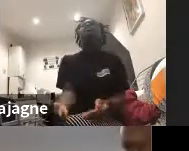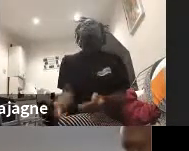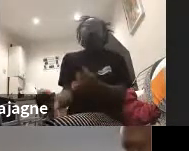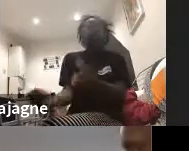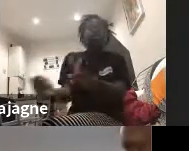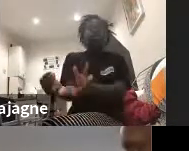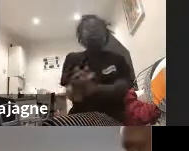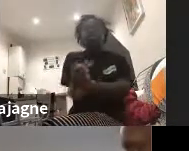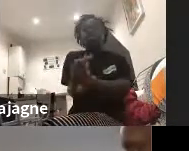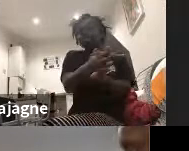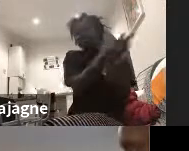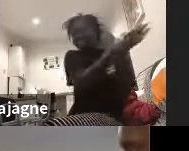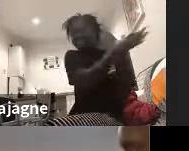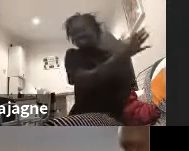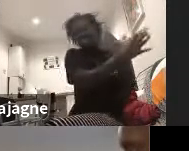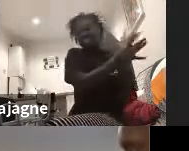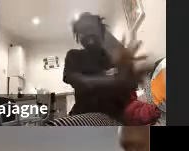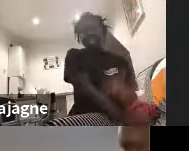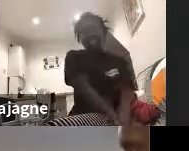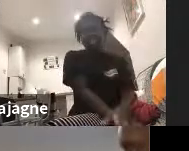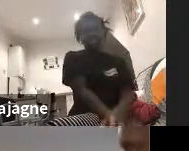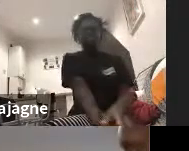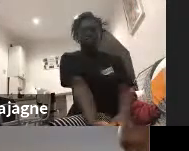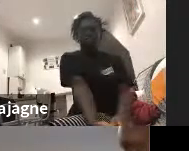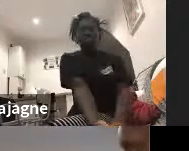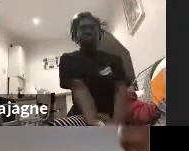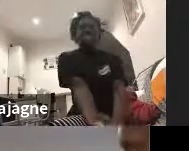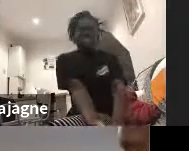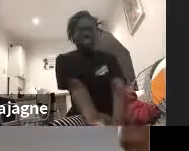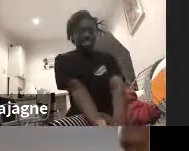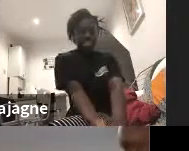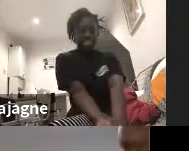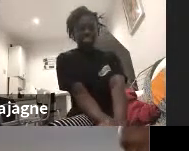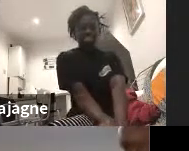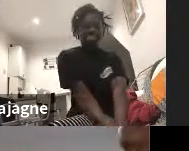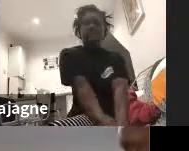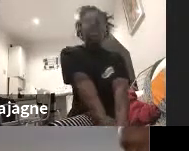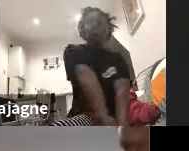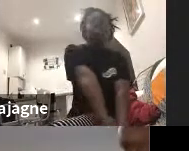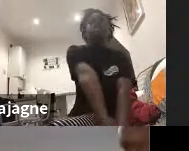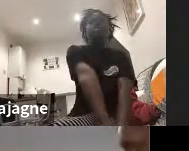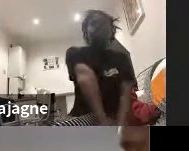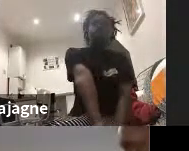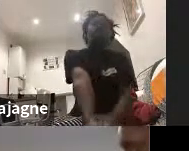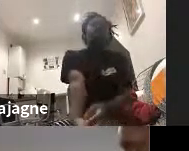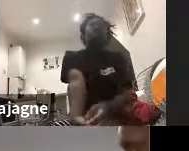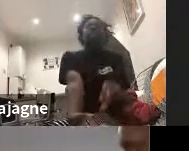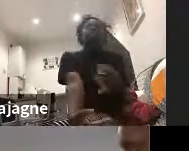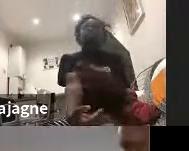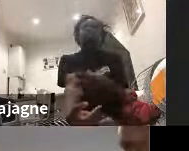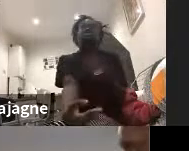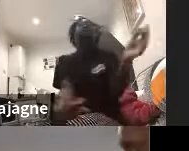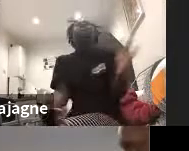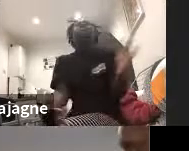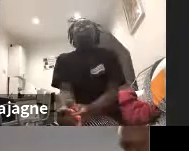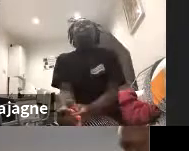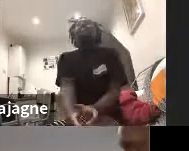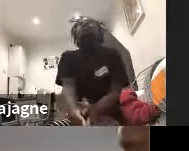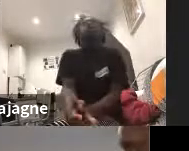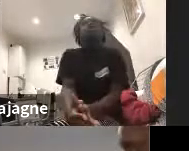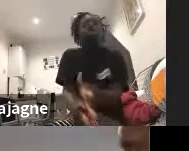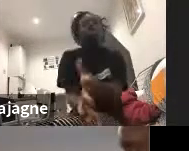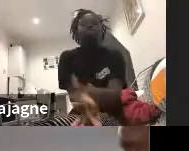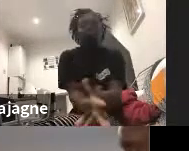because if you come at the end of the thing, your arm will